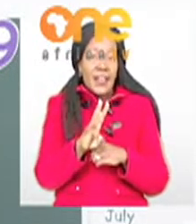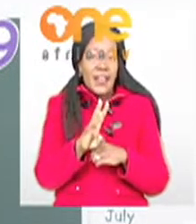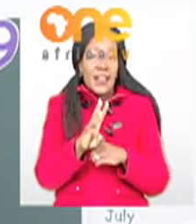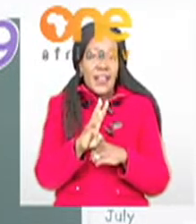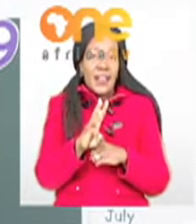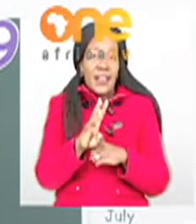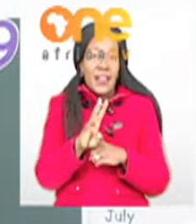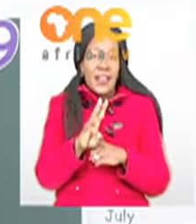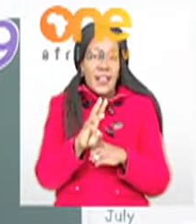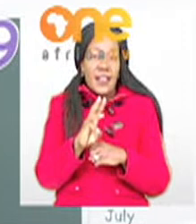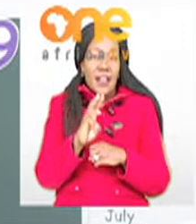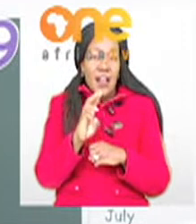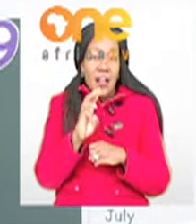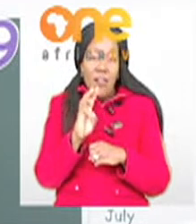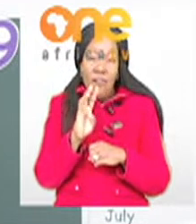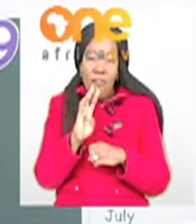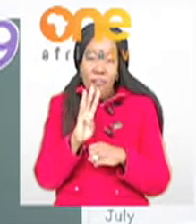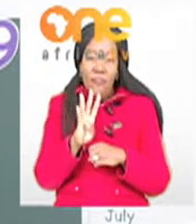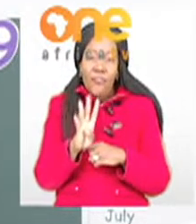3,